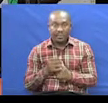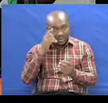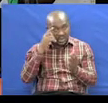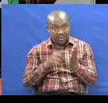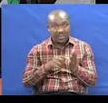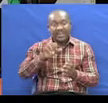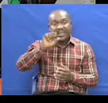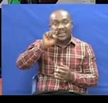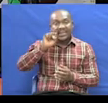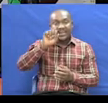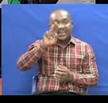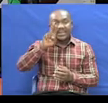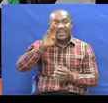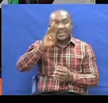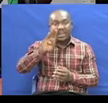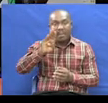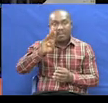3